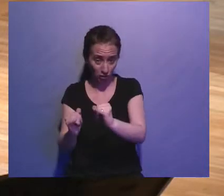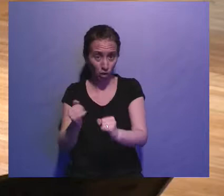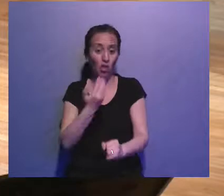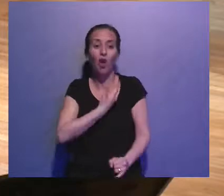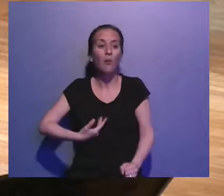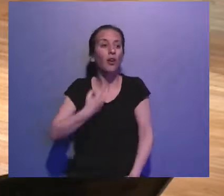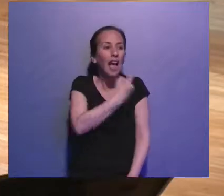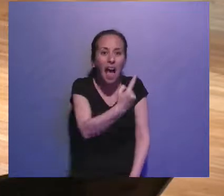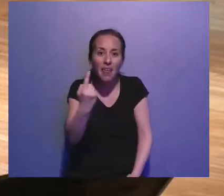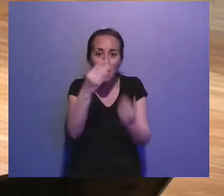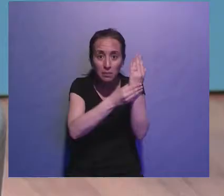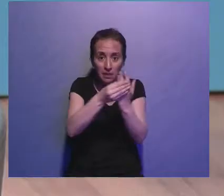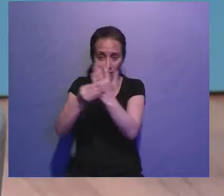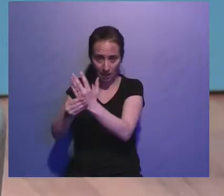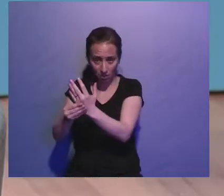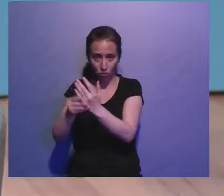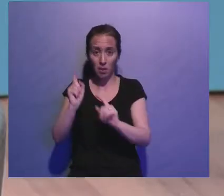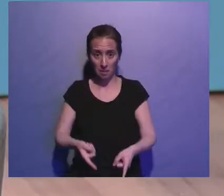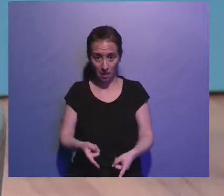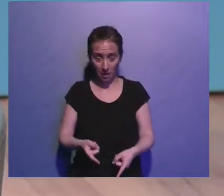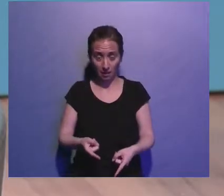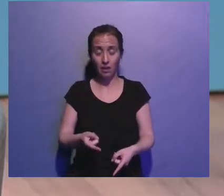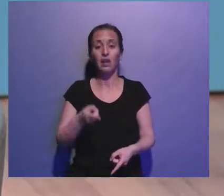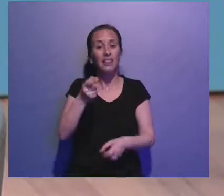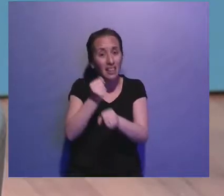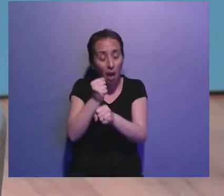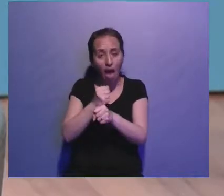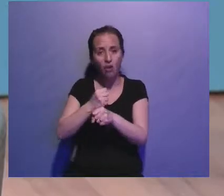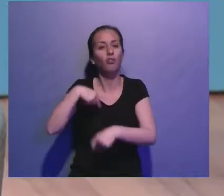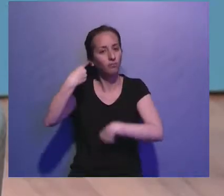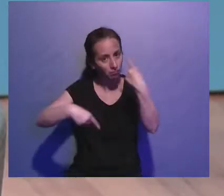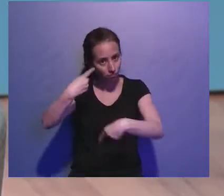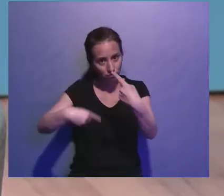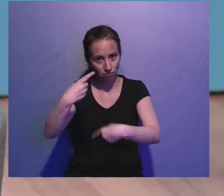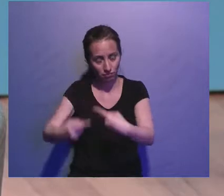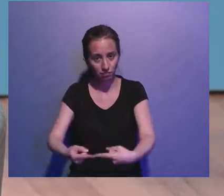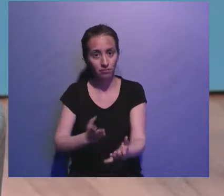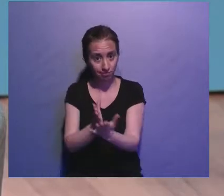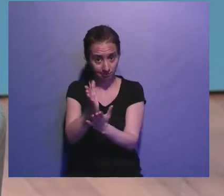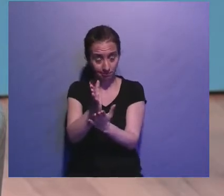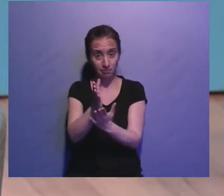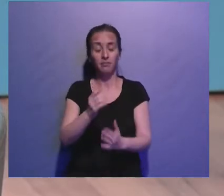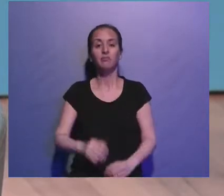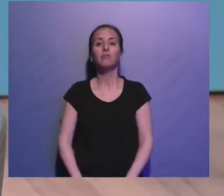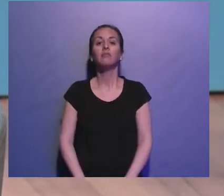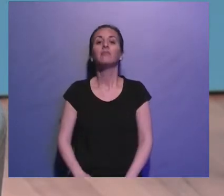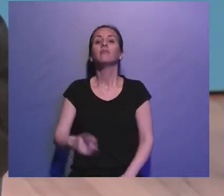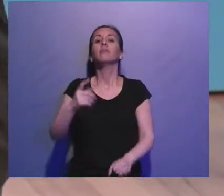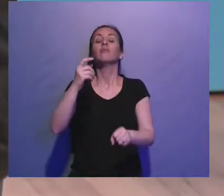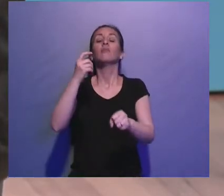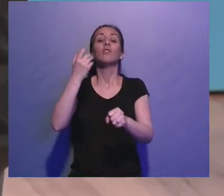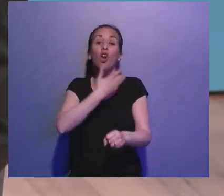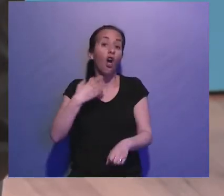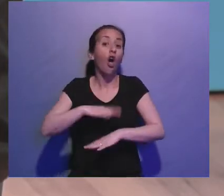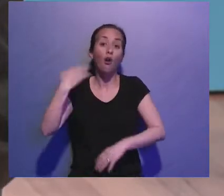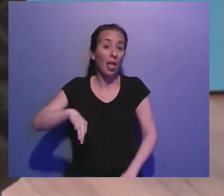units for open government set up in each ministry with a permanent working